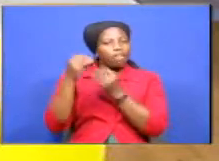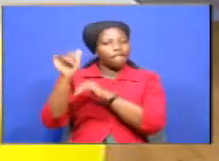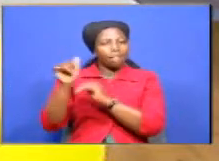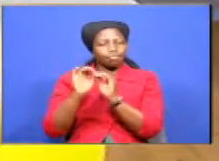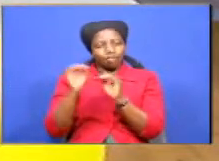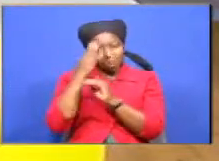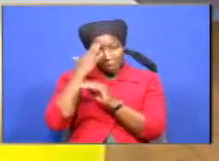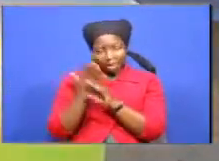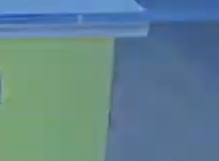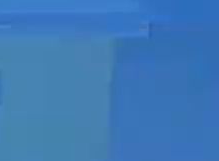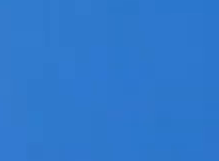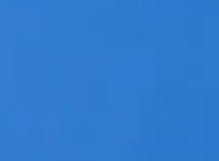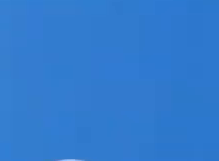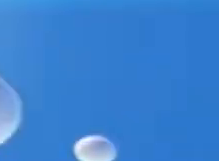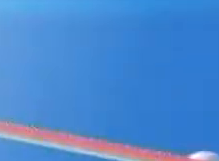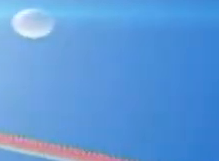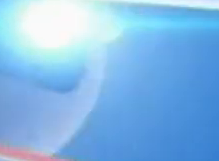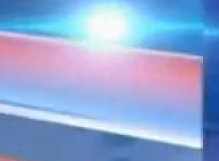much more.